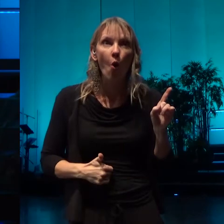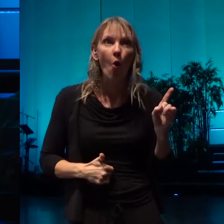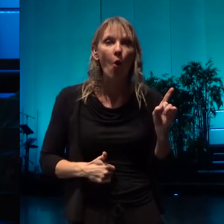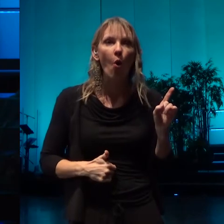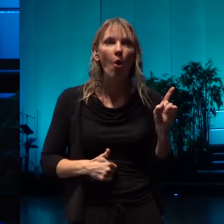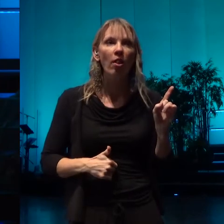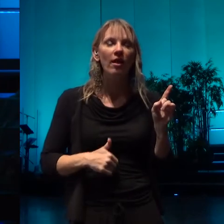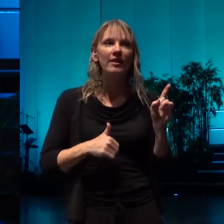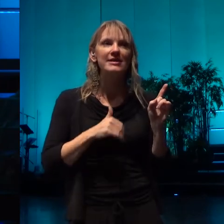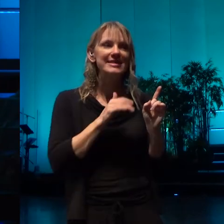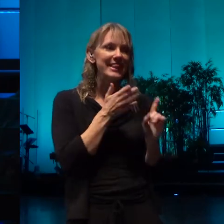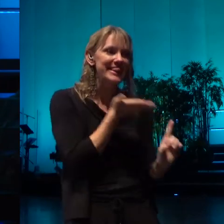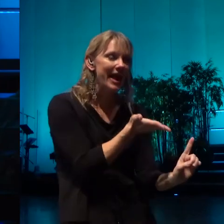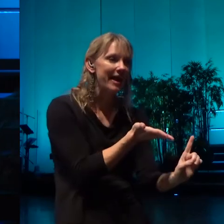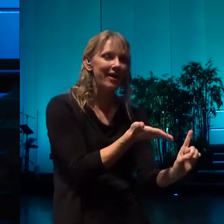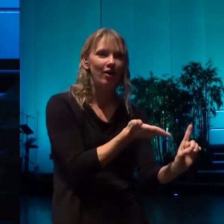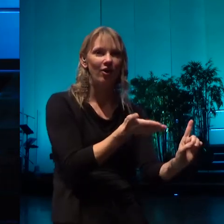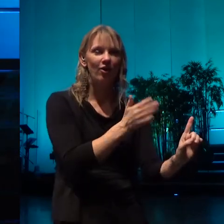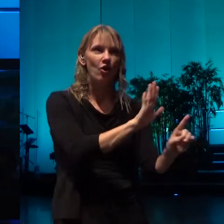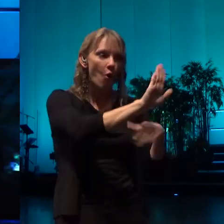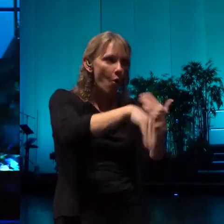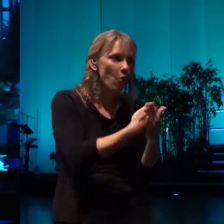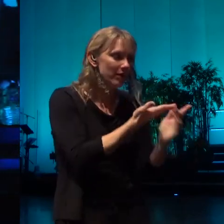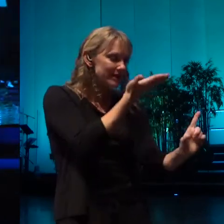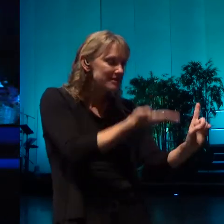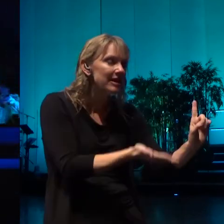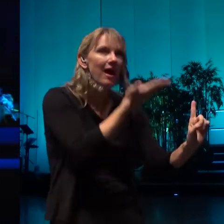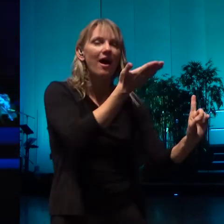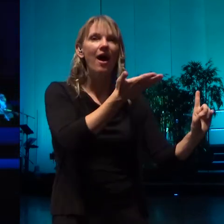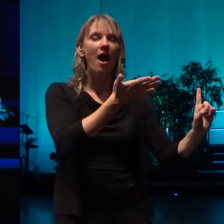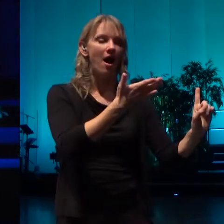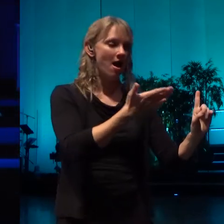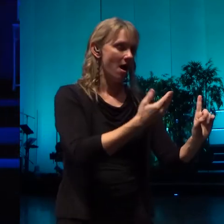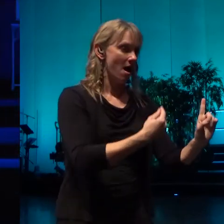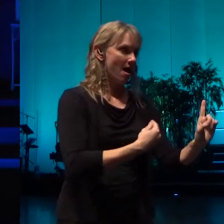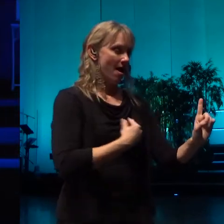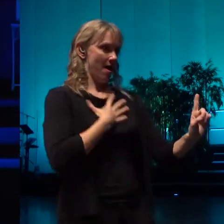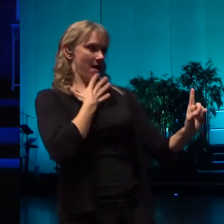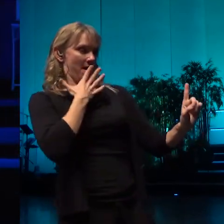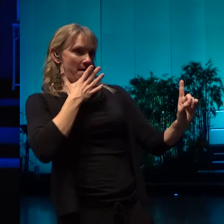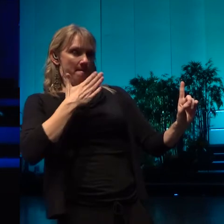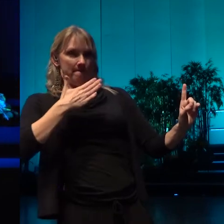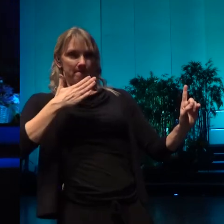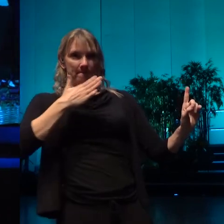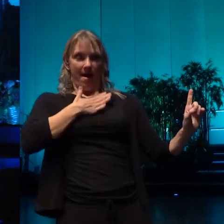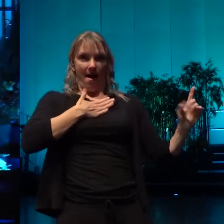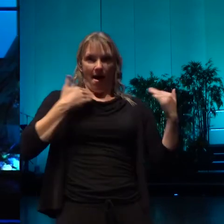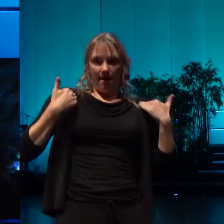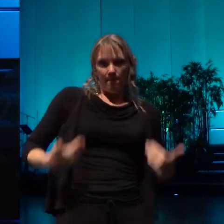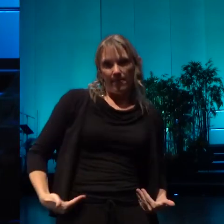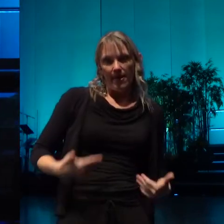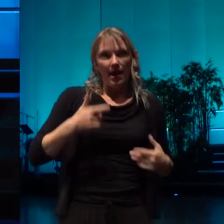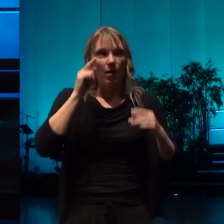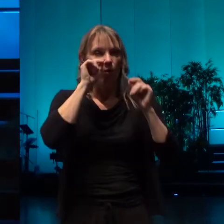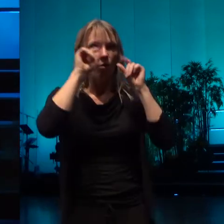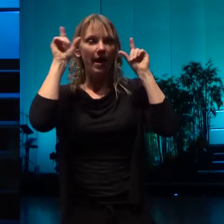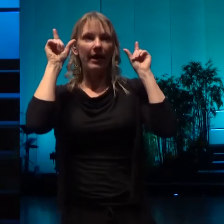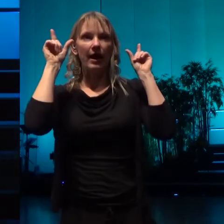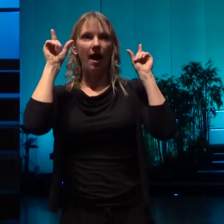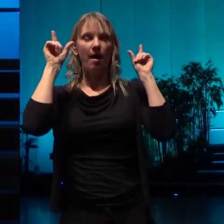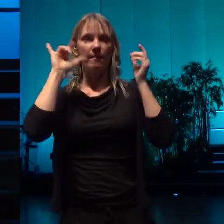the wholeness of her being is right there, and it wakes up the wholeness of my being in that very moment.